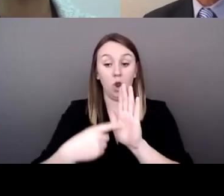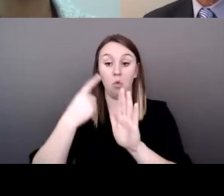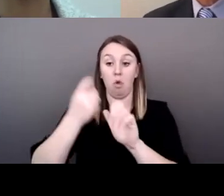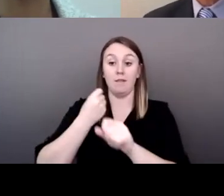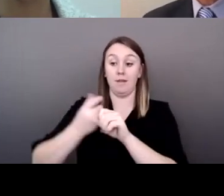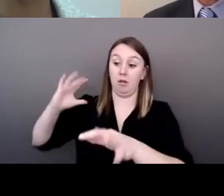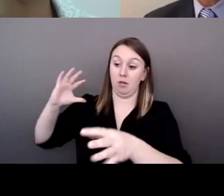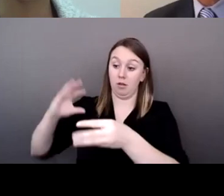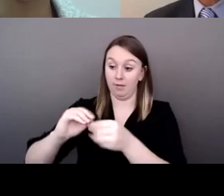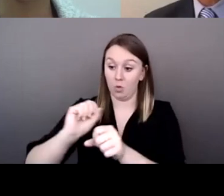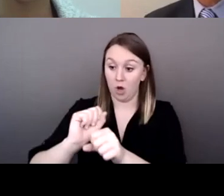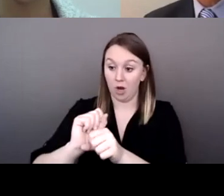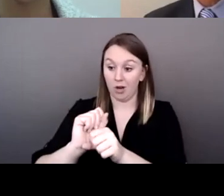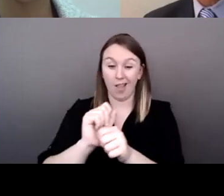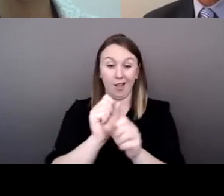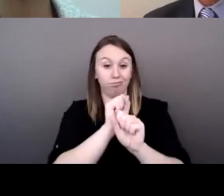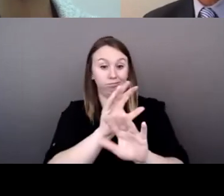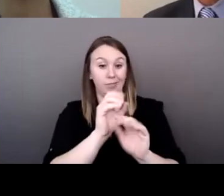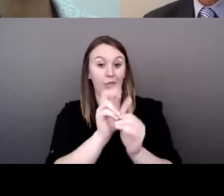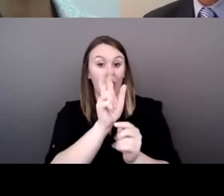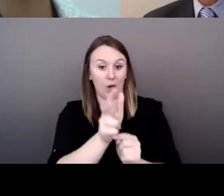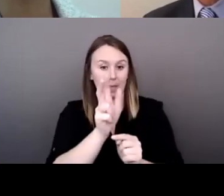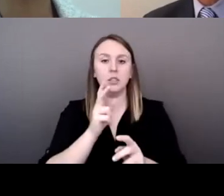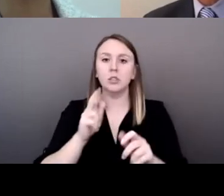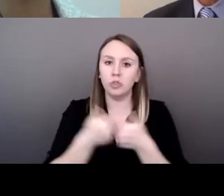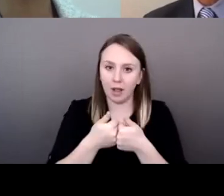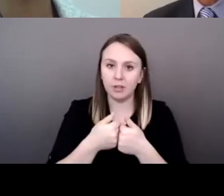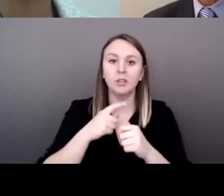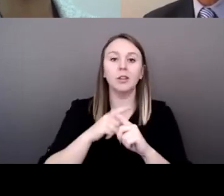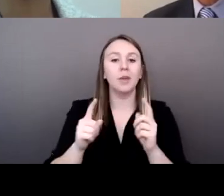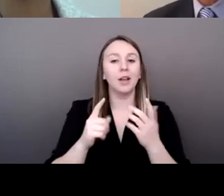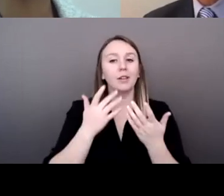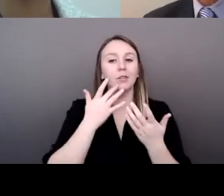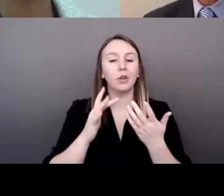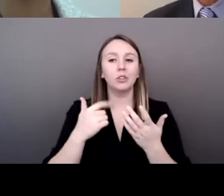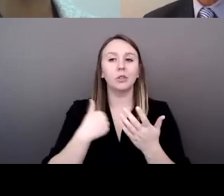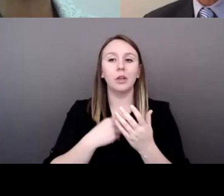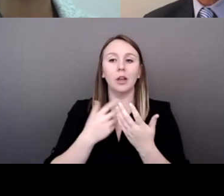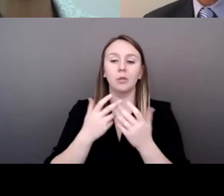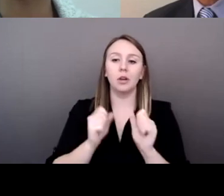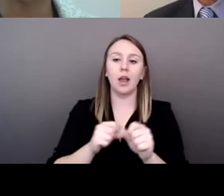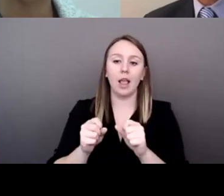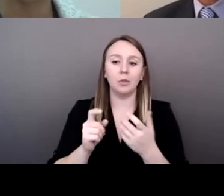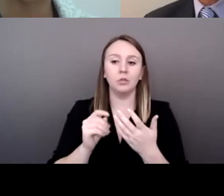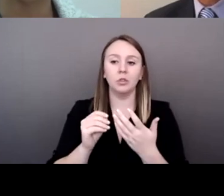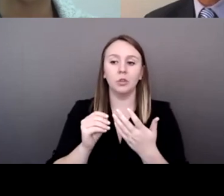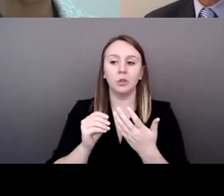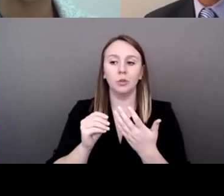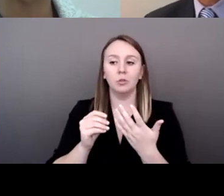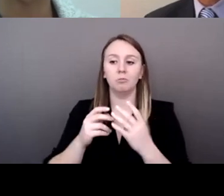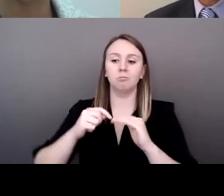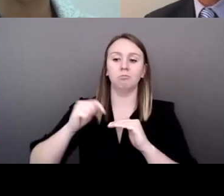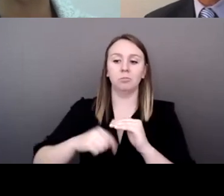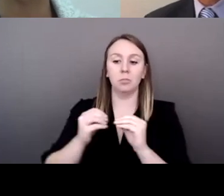hard. Unfortunately, we were able to dig a little bit. Bernie extended me her time, so I had 6 minutes, which ended up